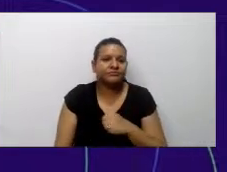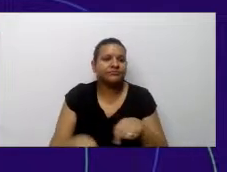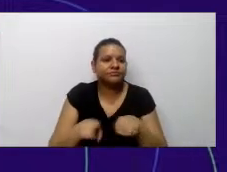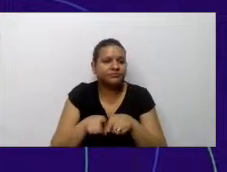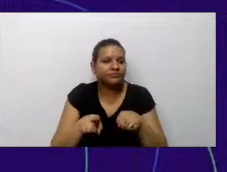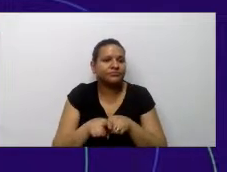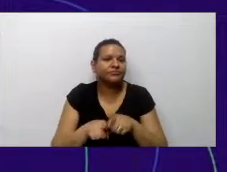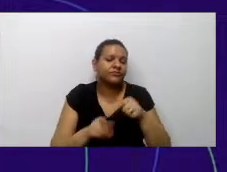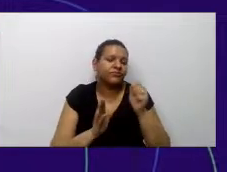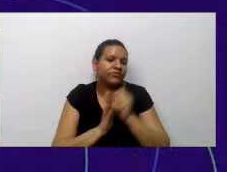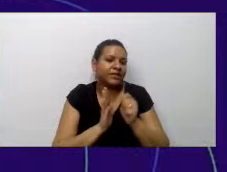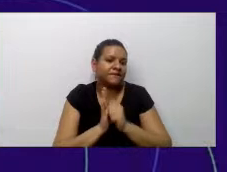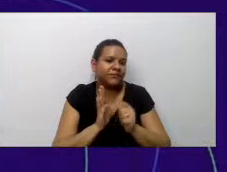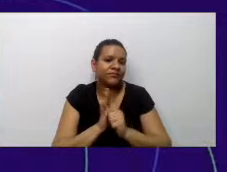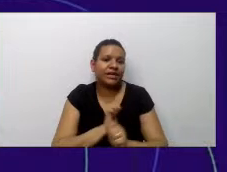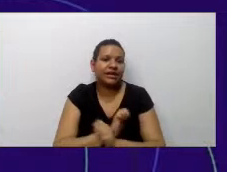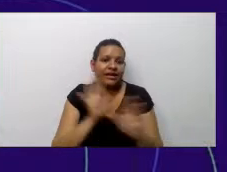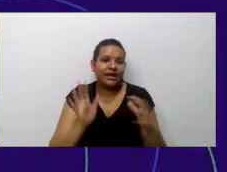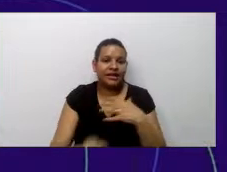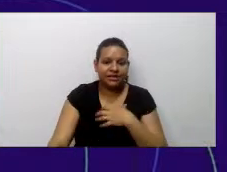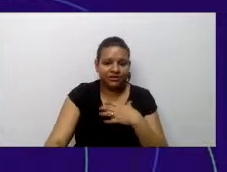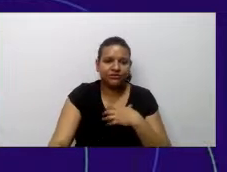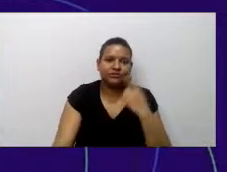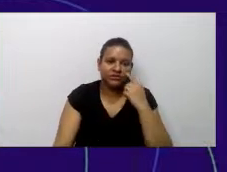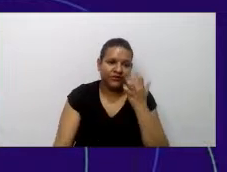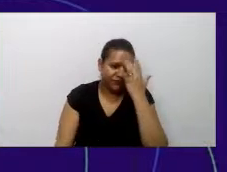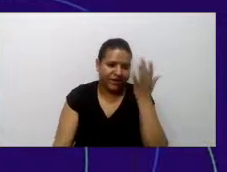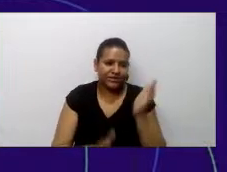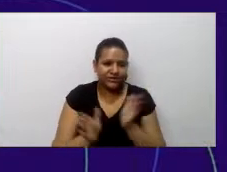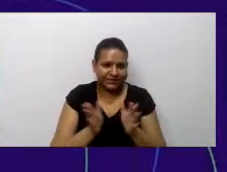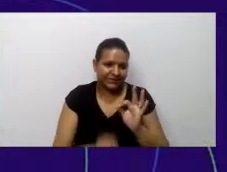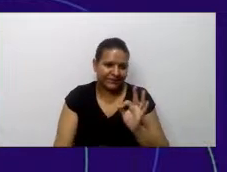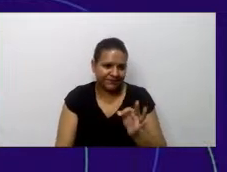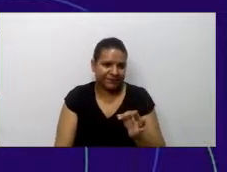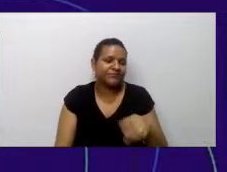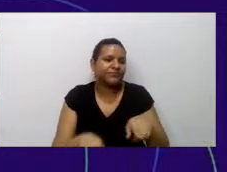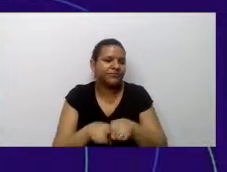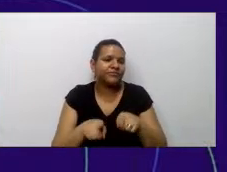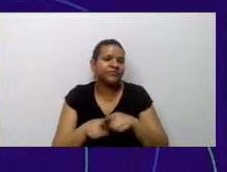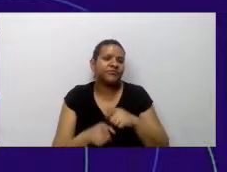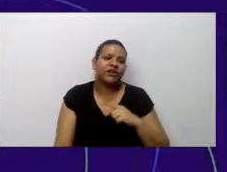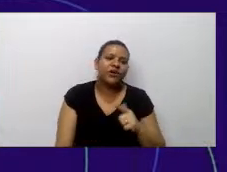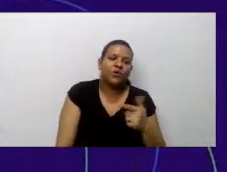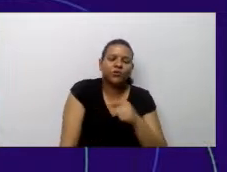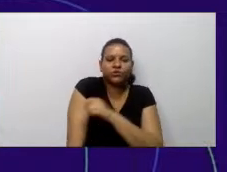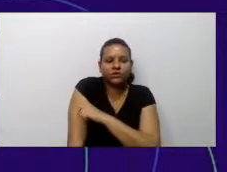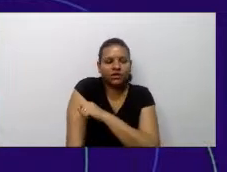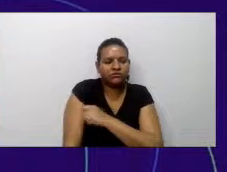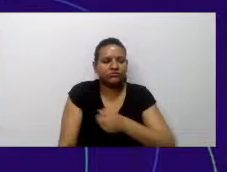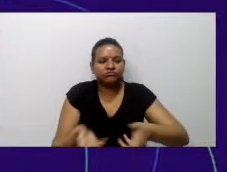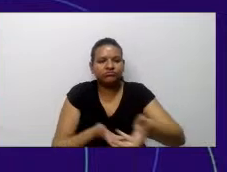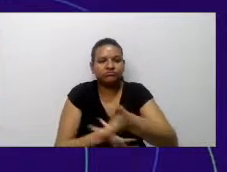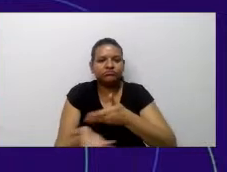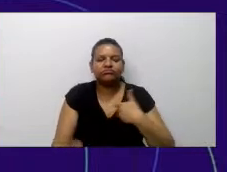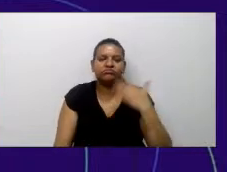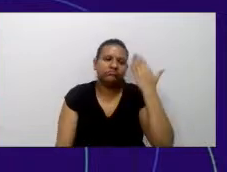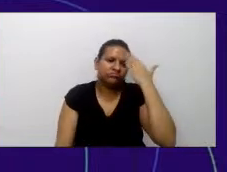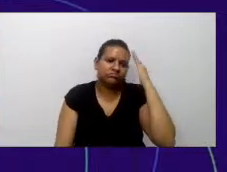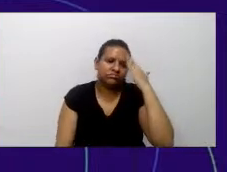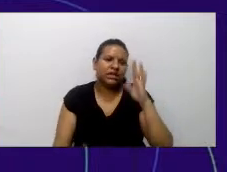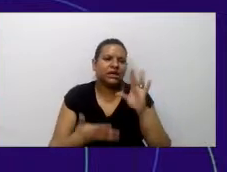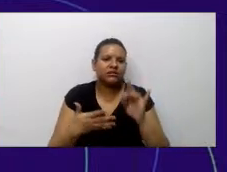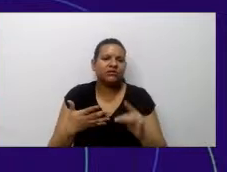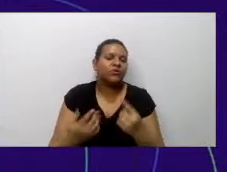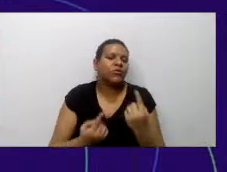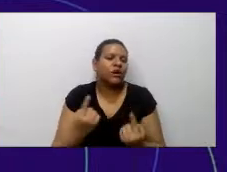language. It should be shared with learners before they perform the assessment, so they understand what are the criteria and what teachers expect